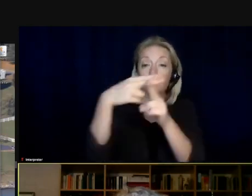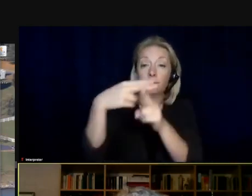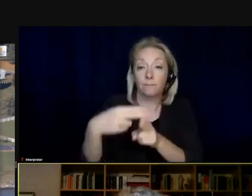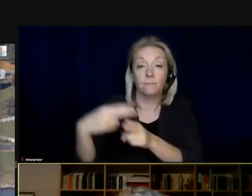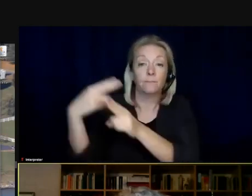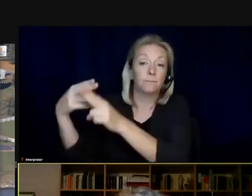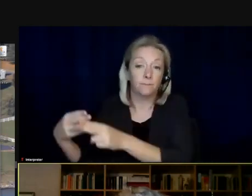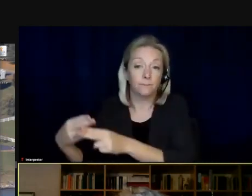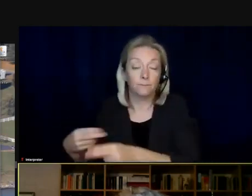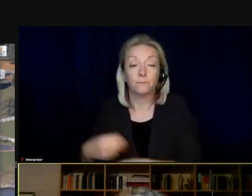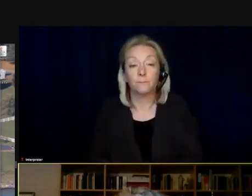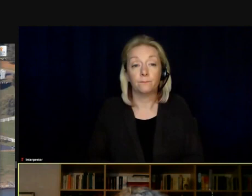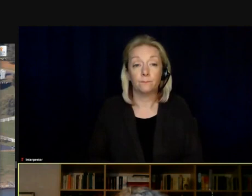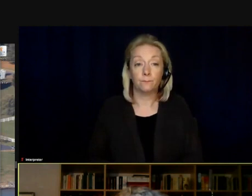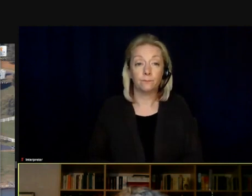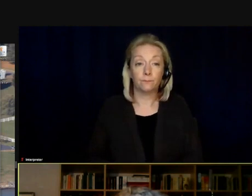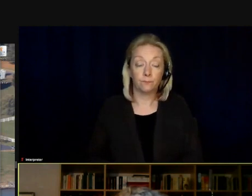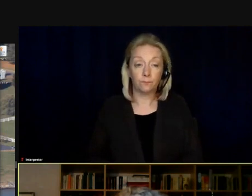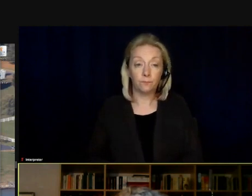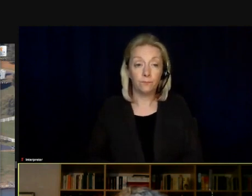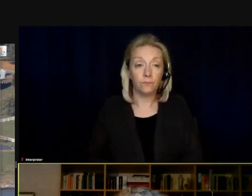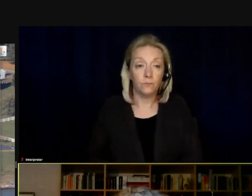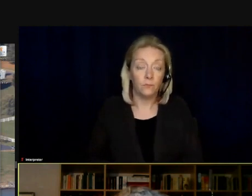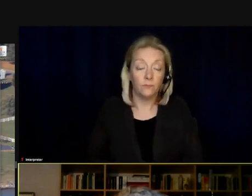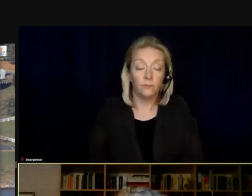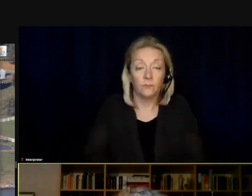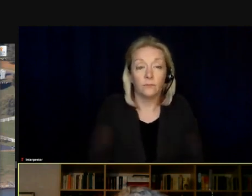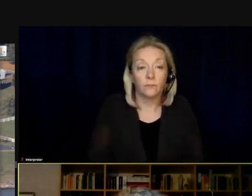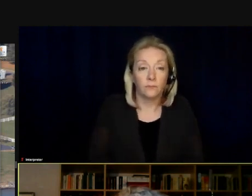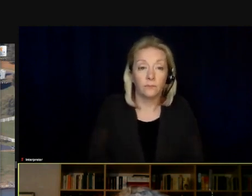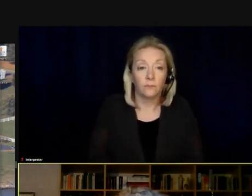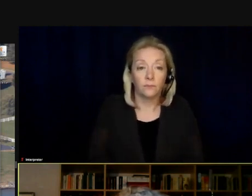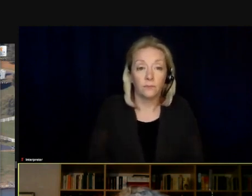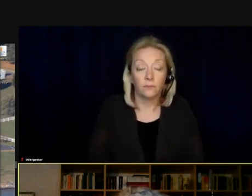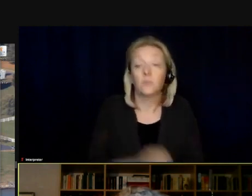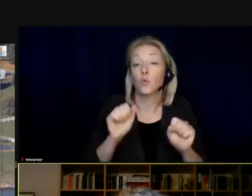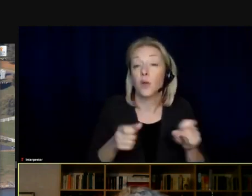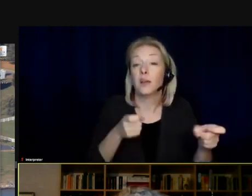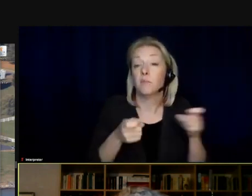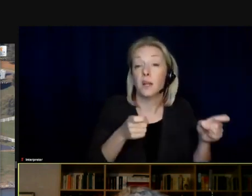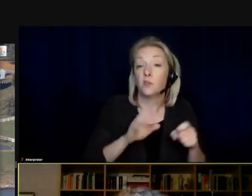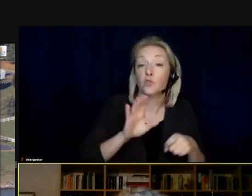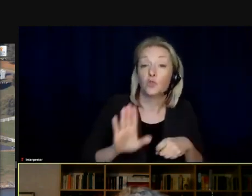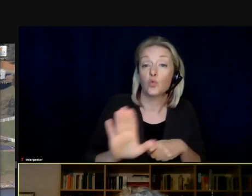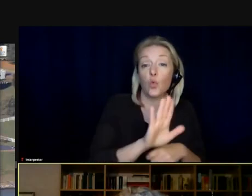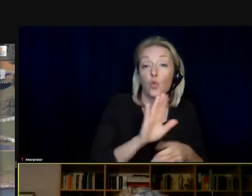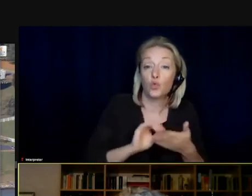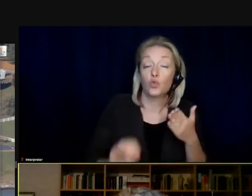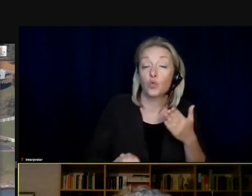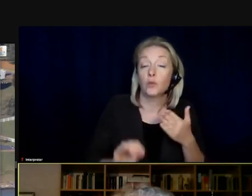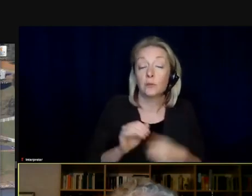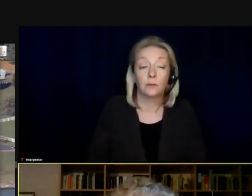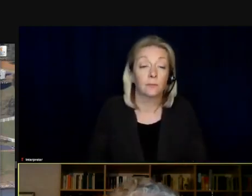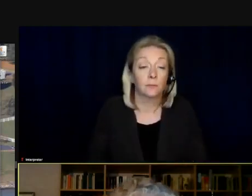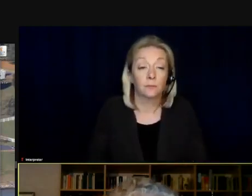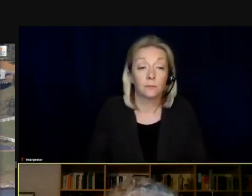classes or show the classes you already built. You also can manage the students you put in each class.